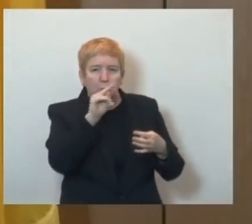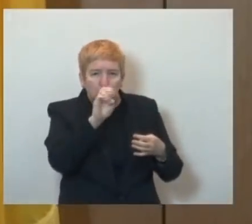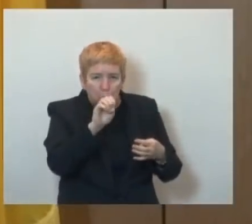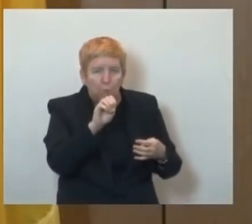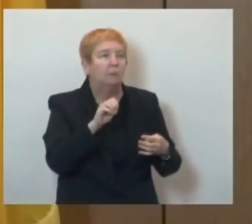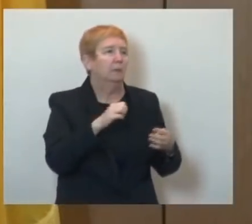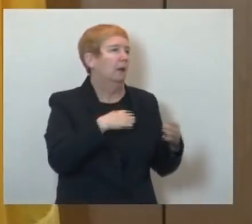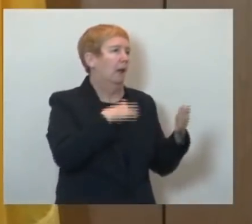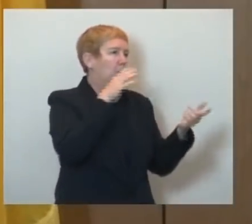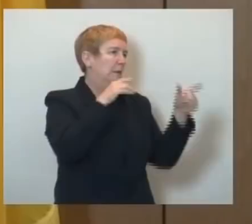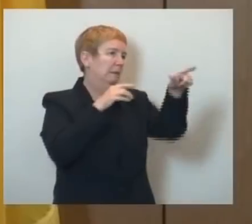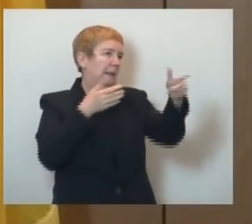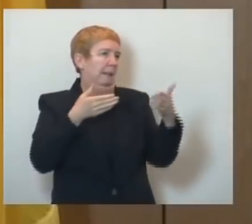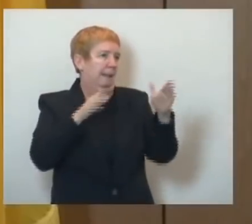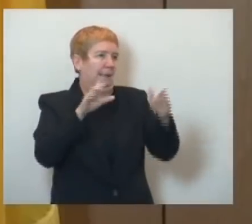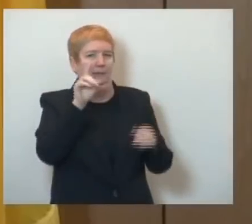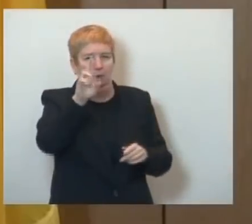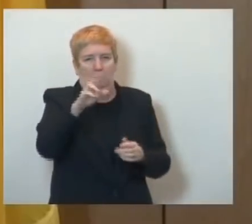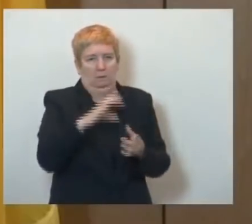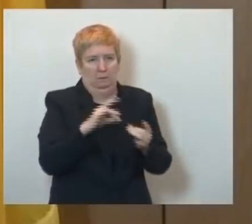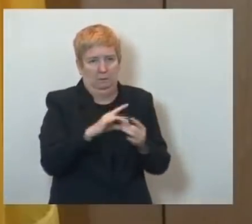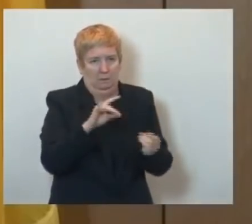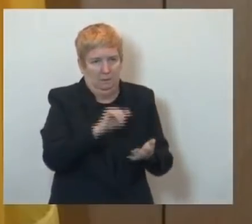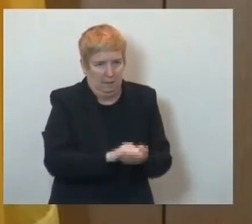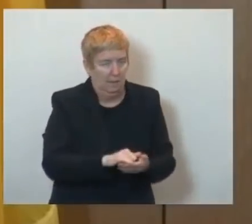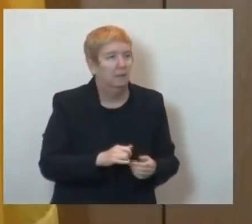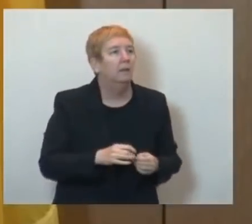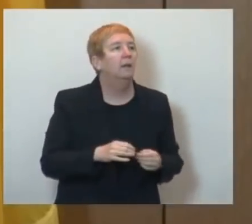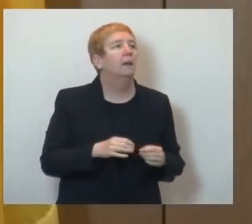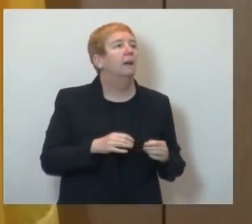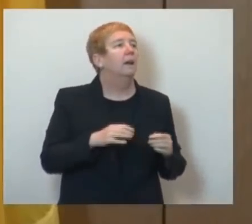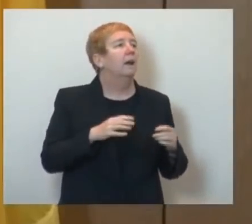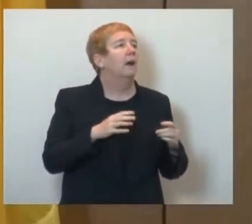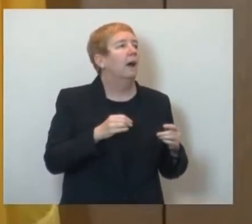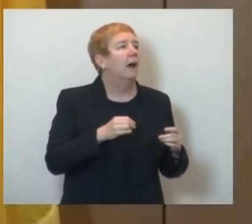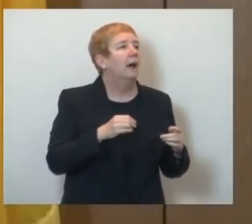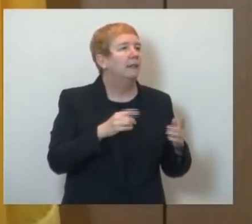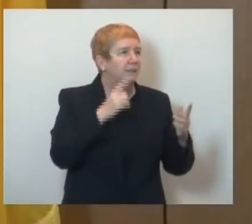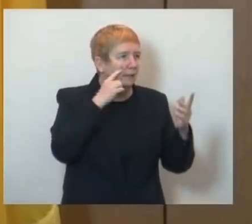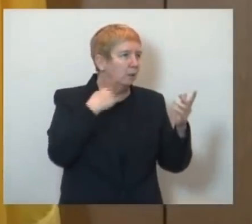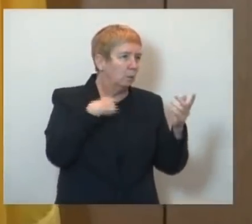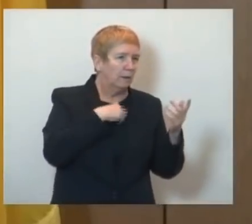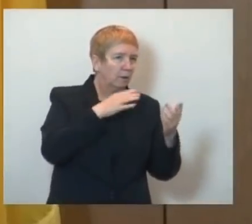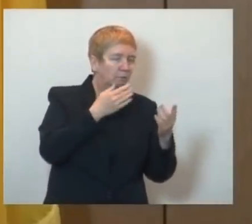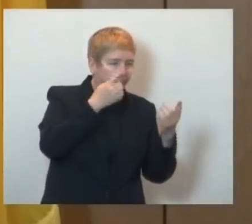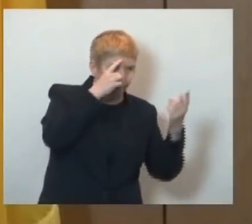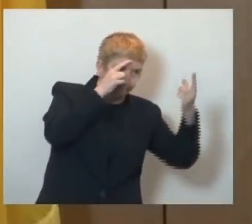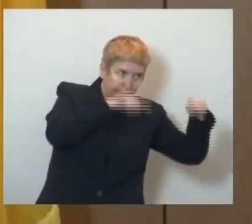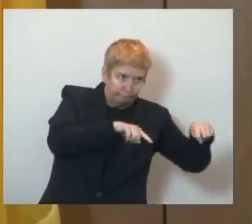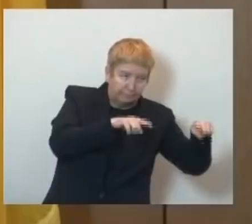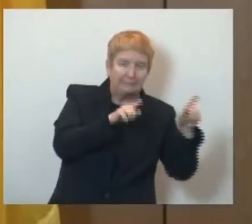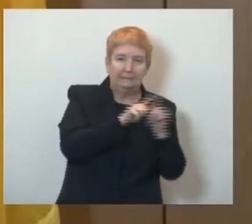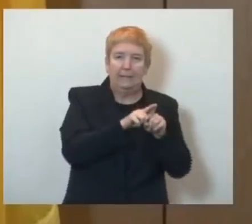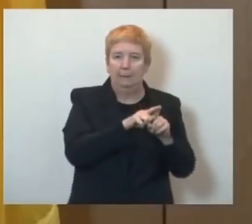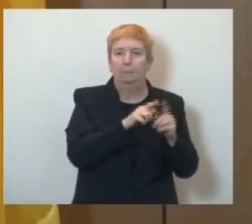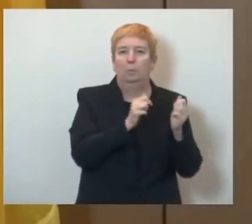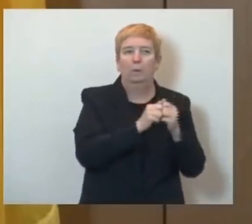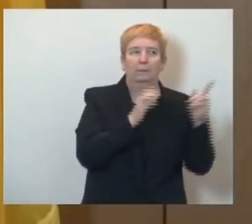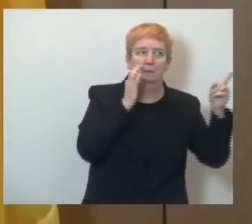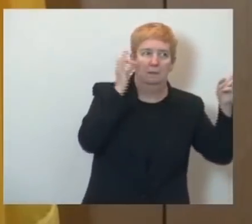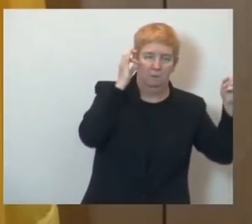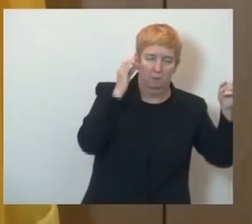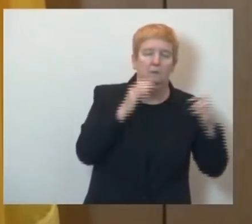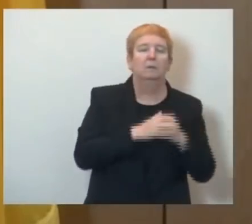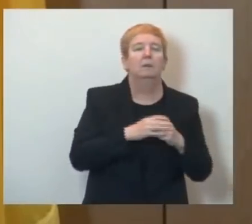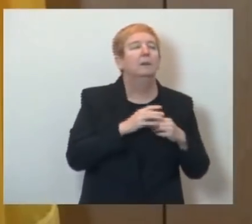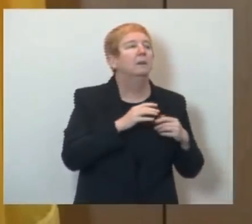that. We do compare that and try to make sure that we're on the same page with our modeling strategies. And again, for folks who think that